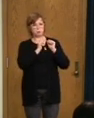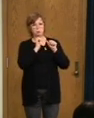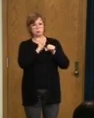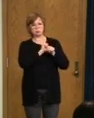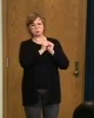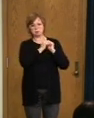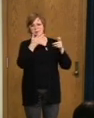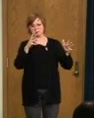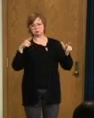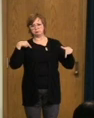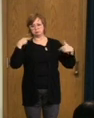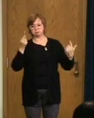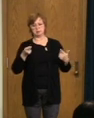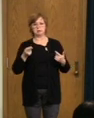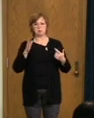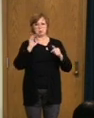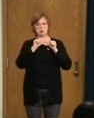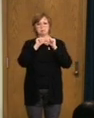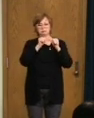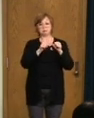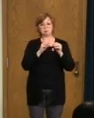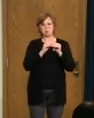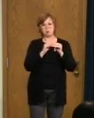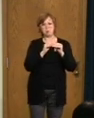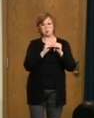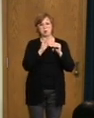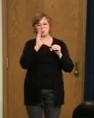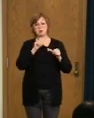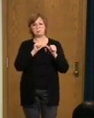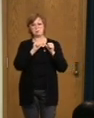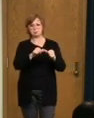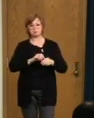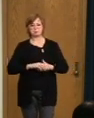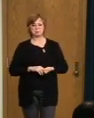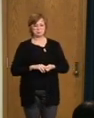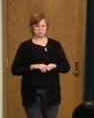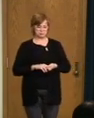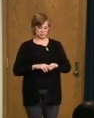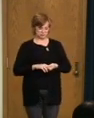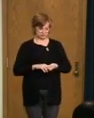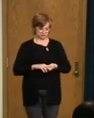that will continue to happen on a very